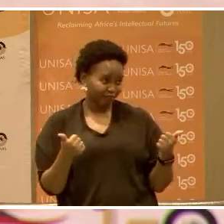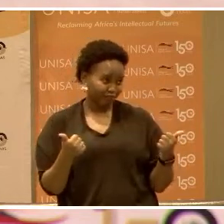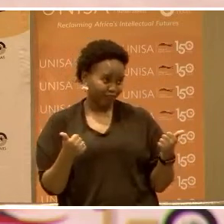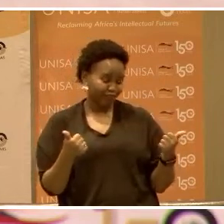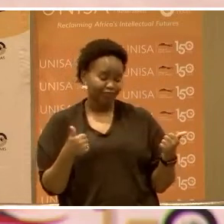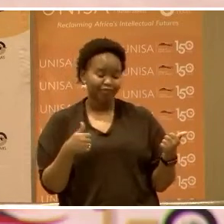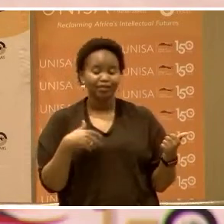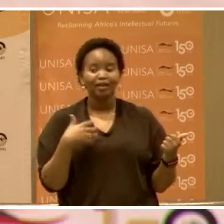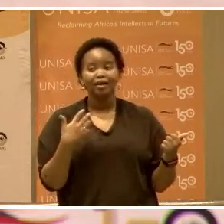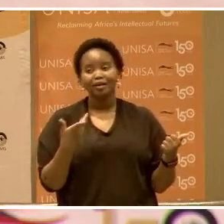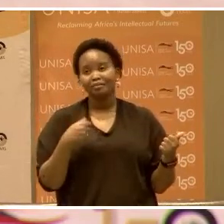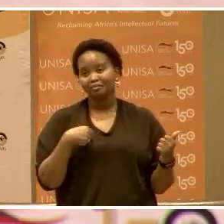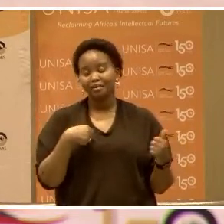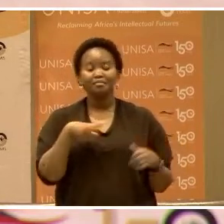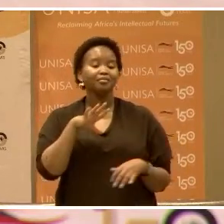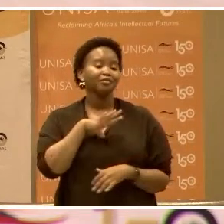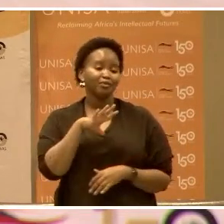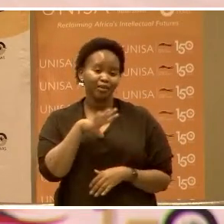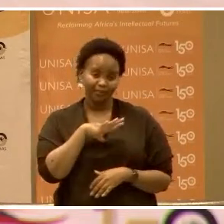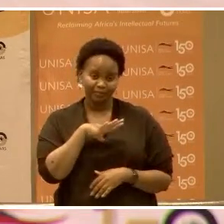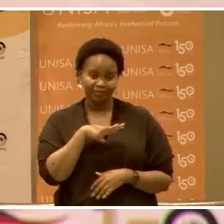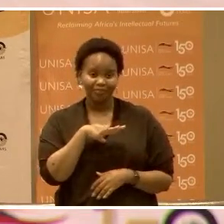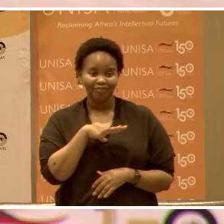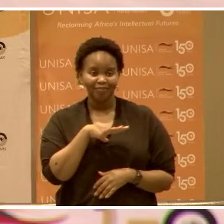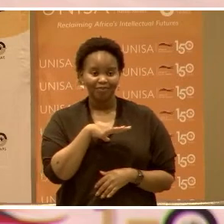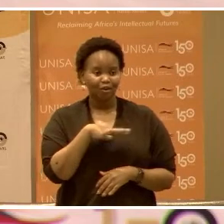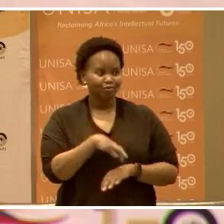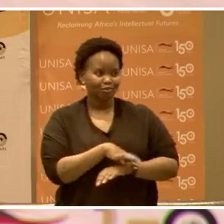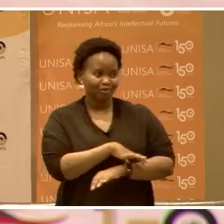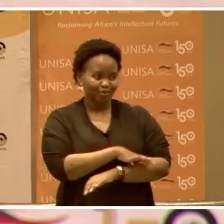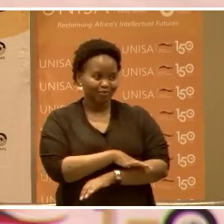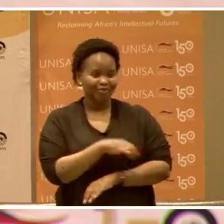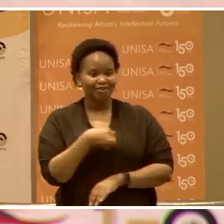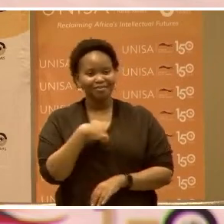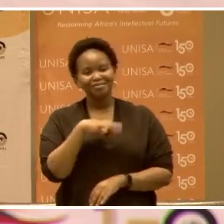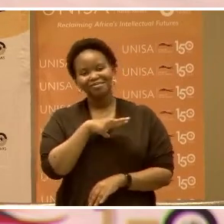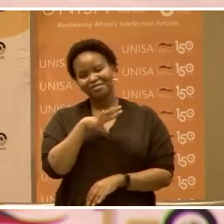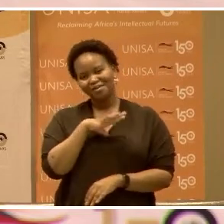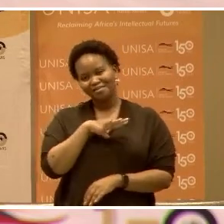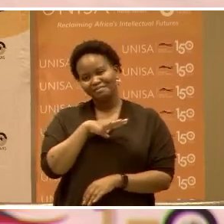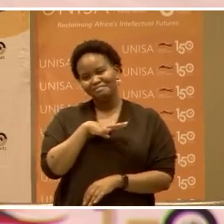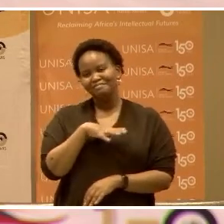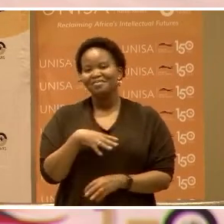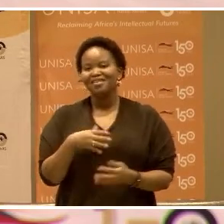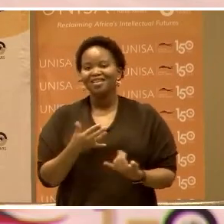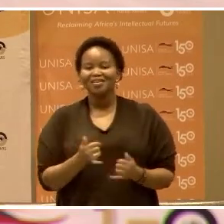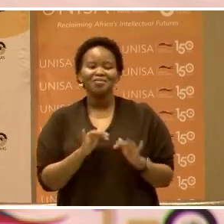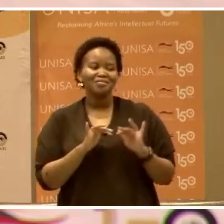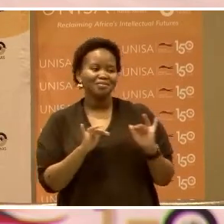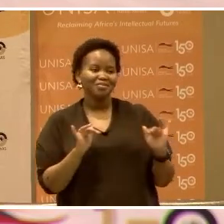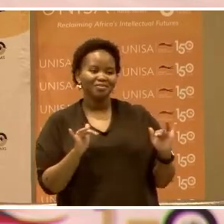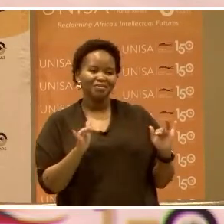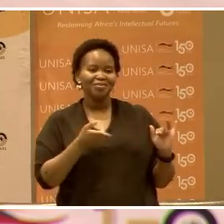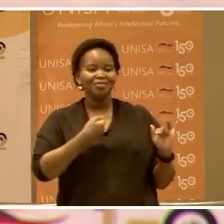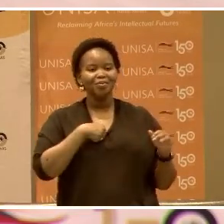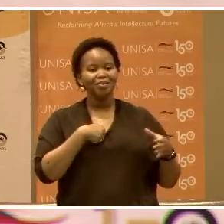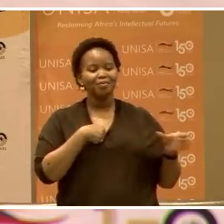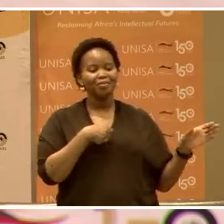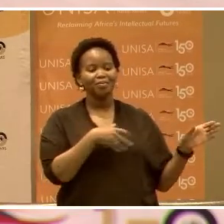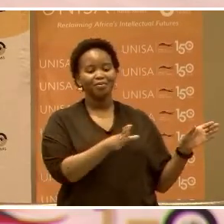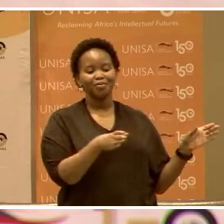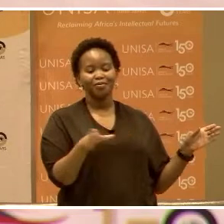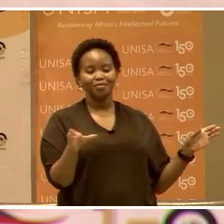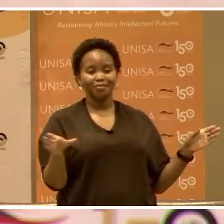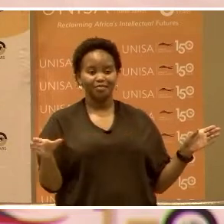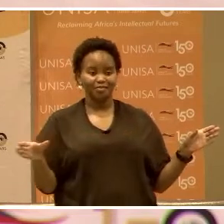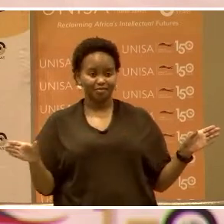and Vukil. Are people cycling very well, or are we having any issues? I just